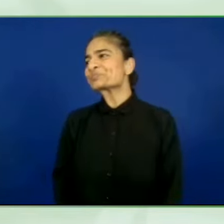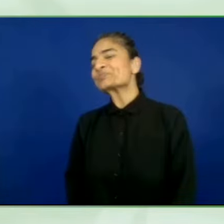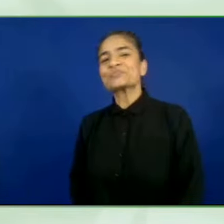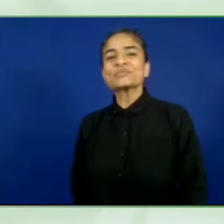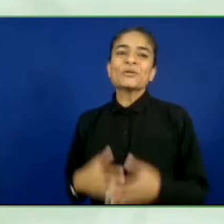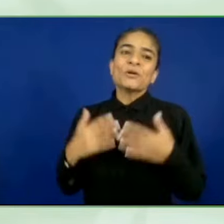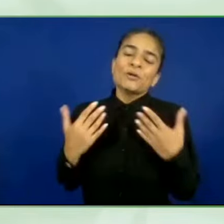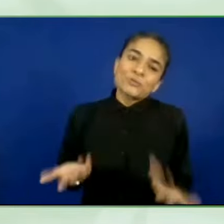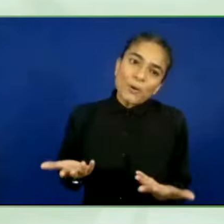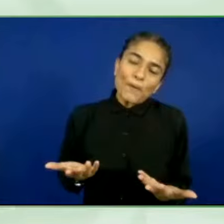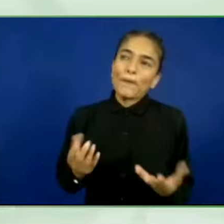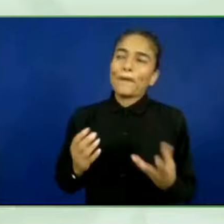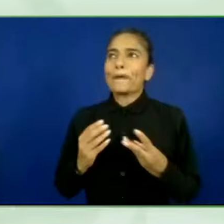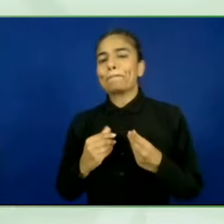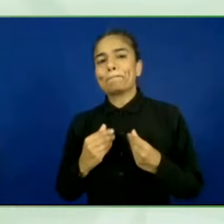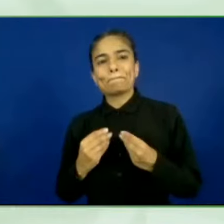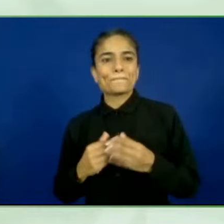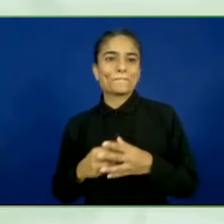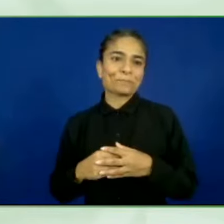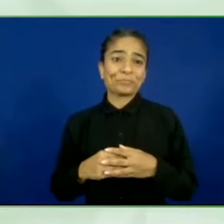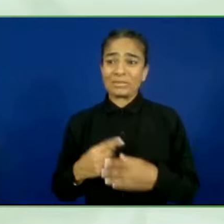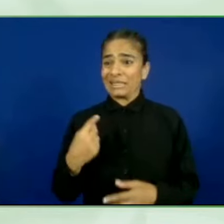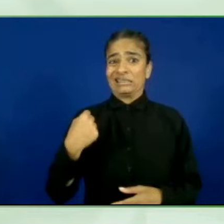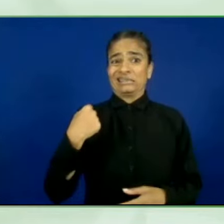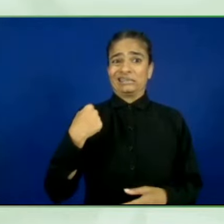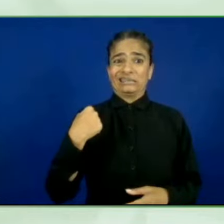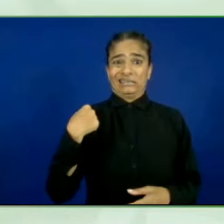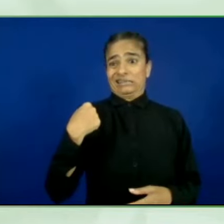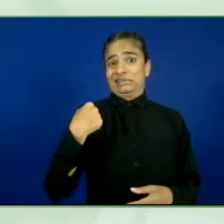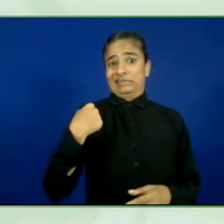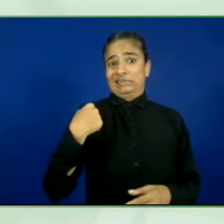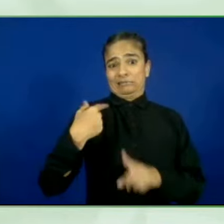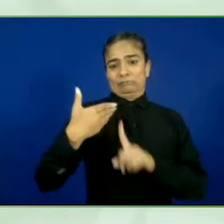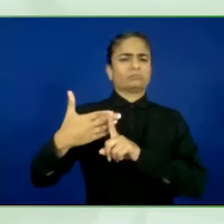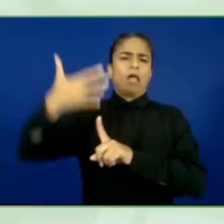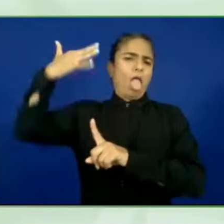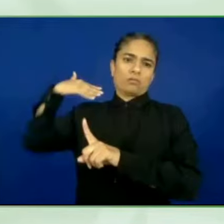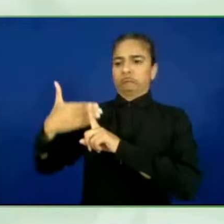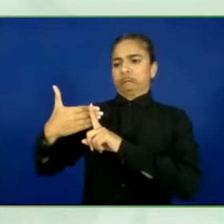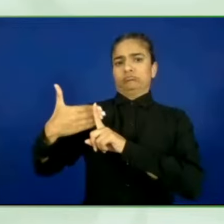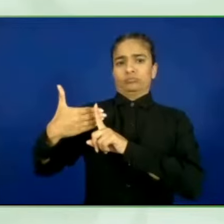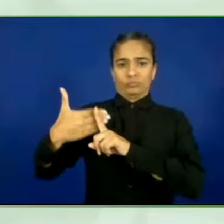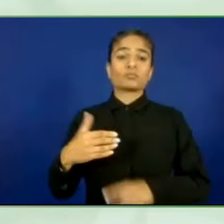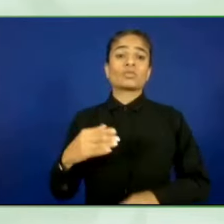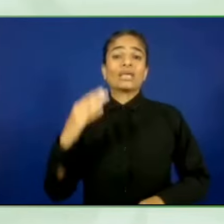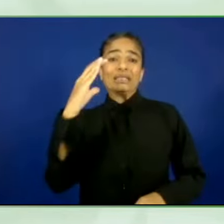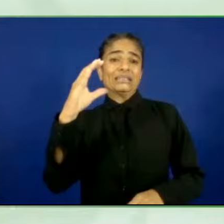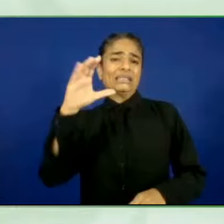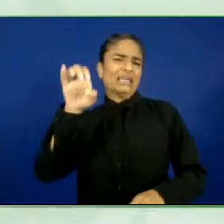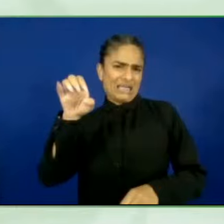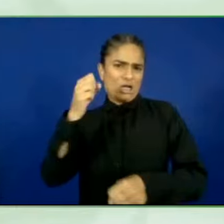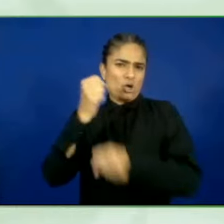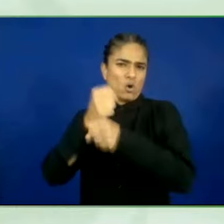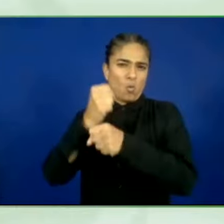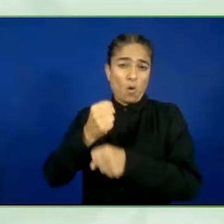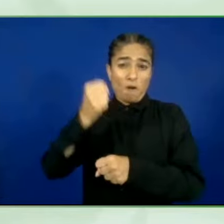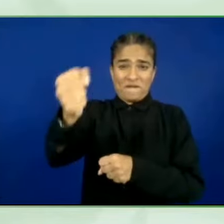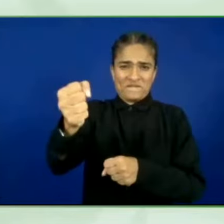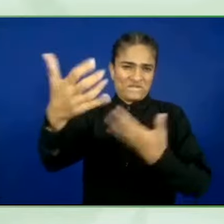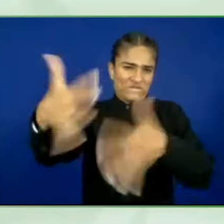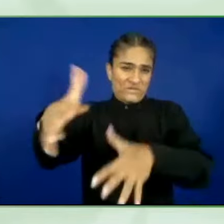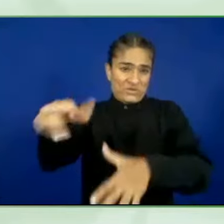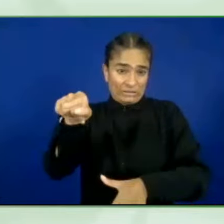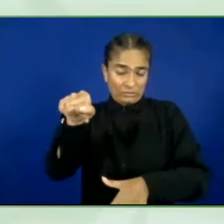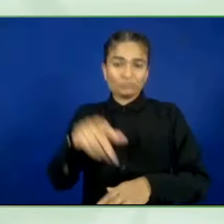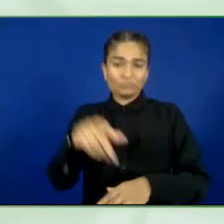go recently. So after the CE scheme, or even before that actually, but the CE scheme,